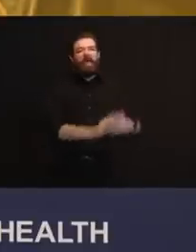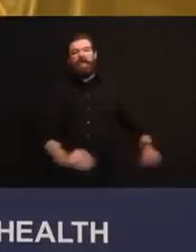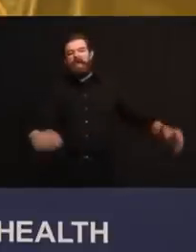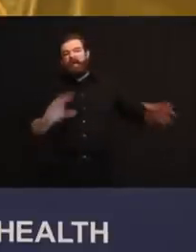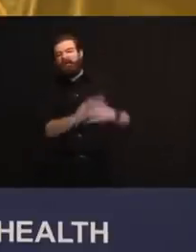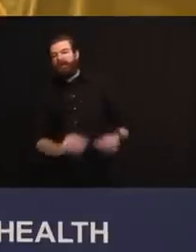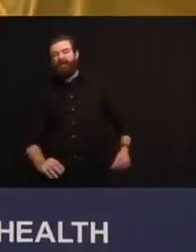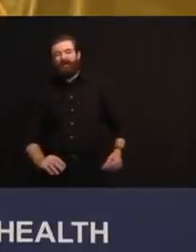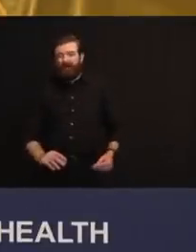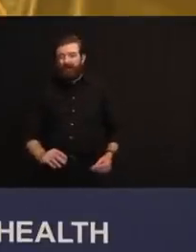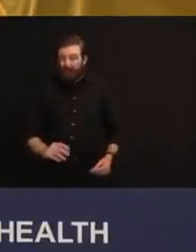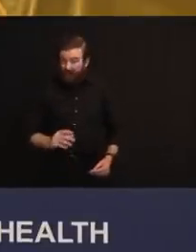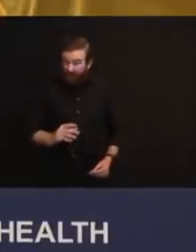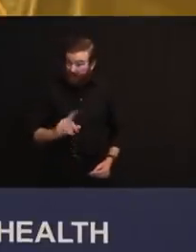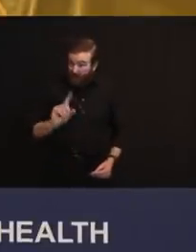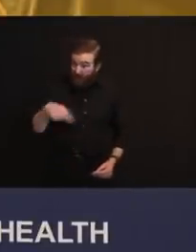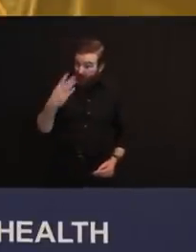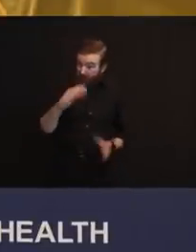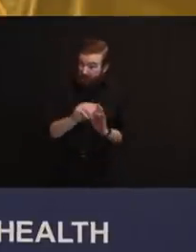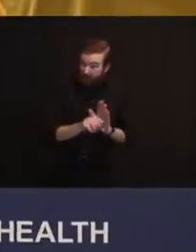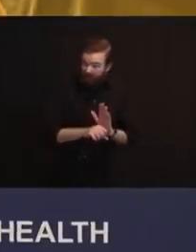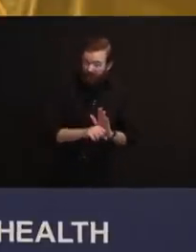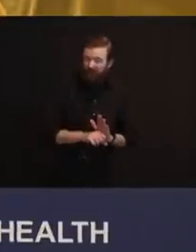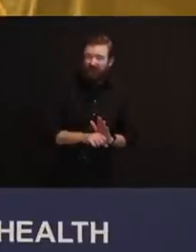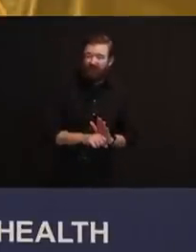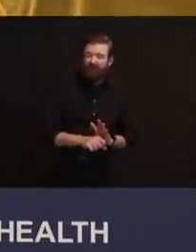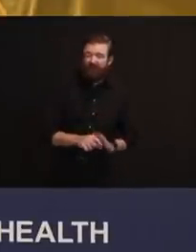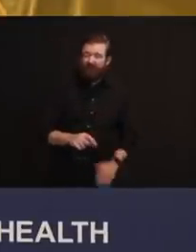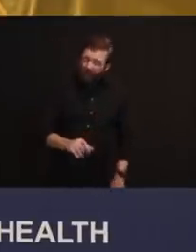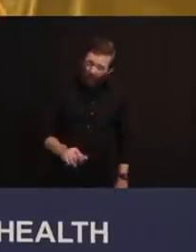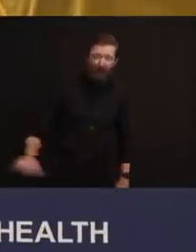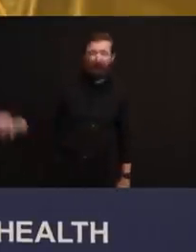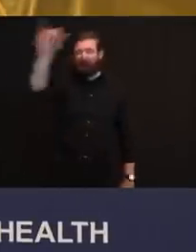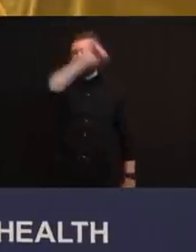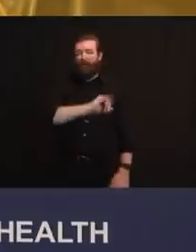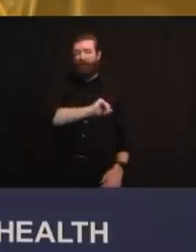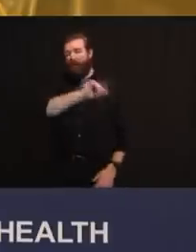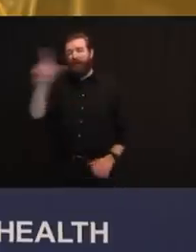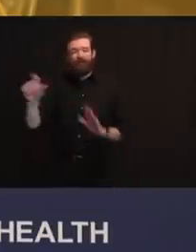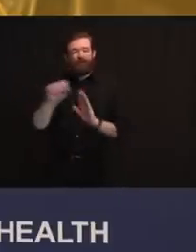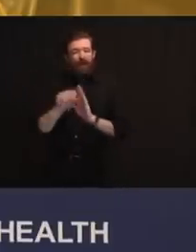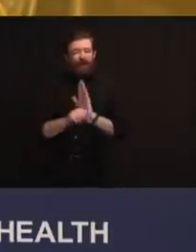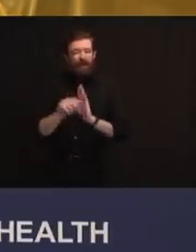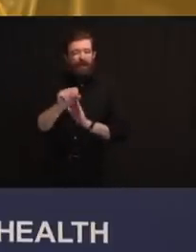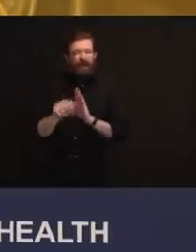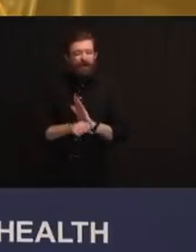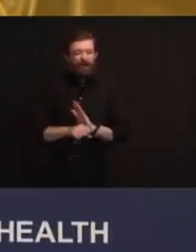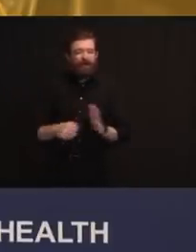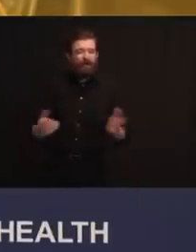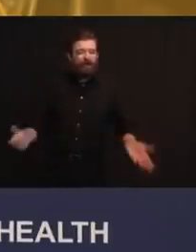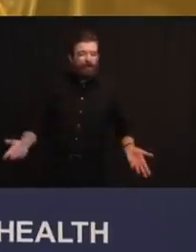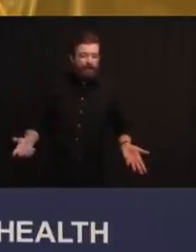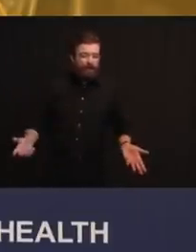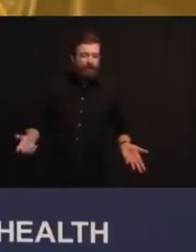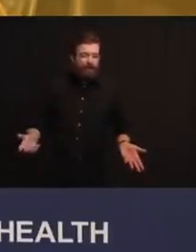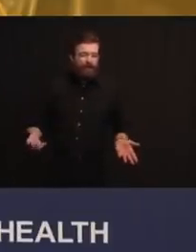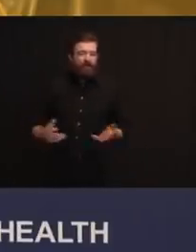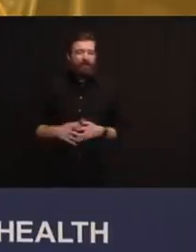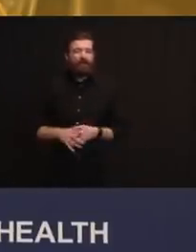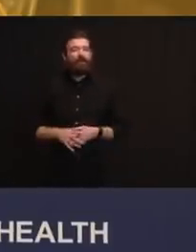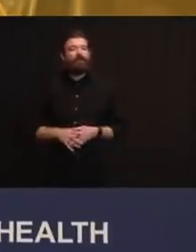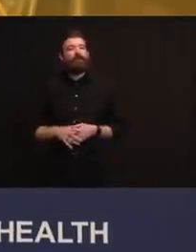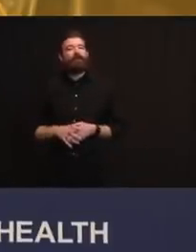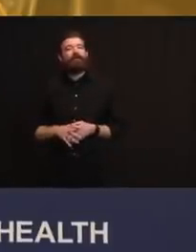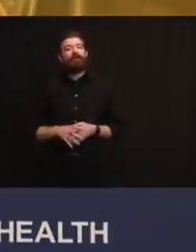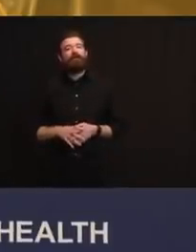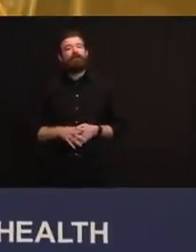issues. And there were plenty of ways to make sure that that it wouldn't go against legacy issues,